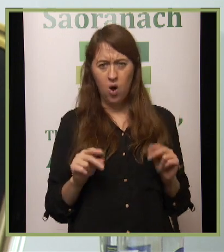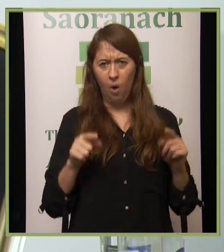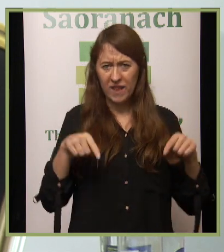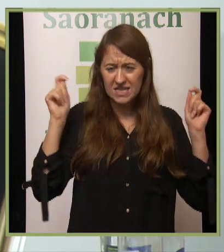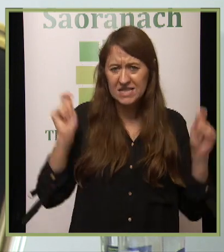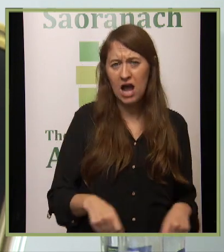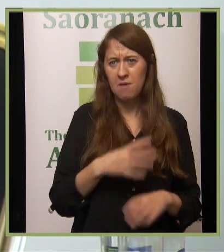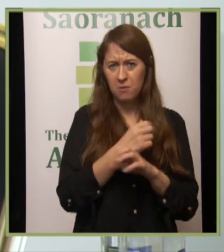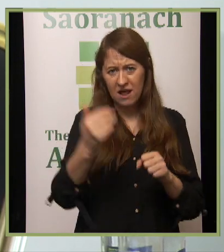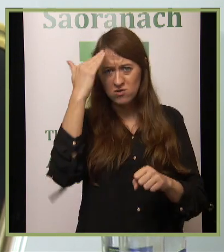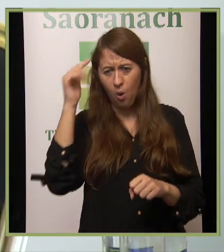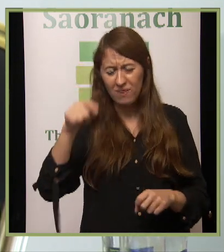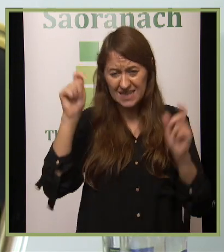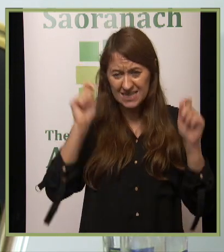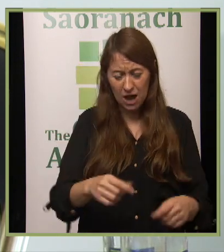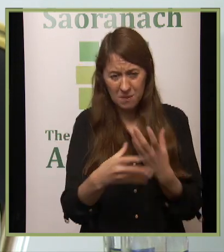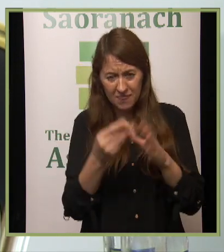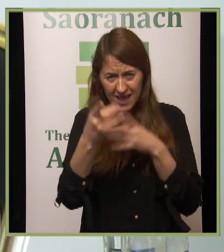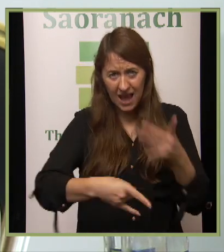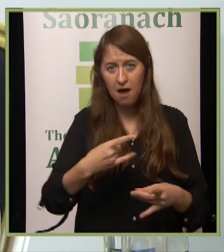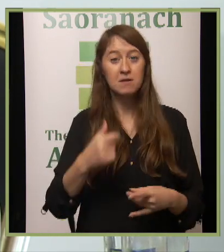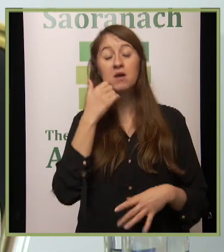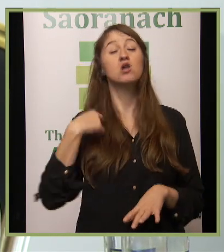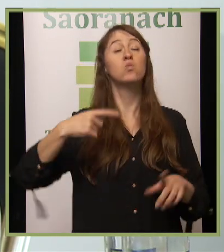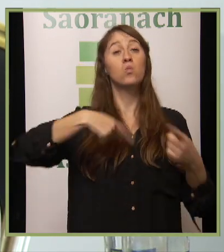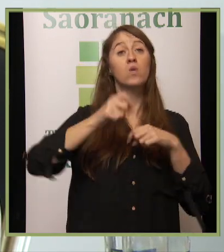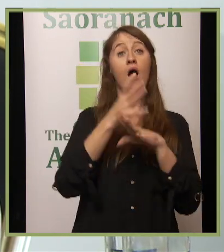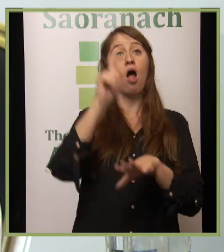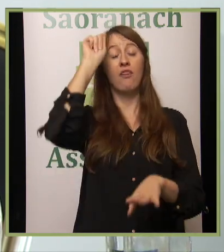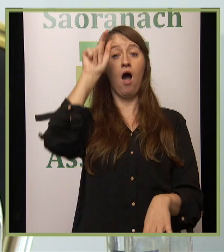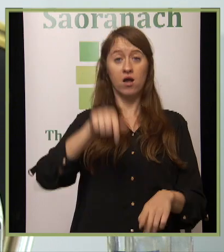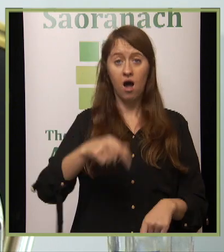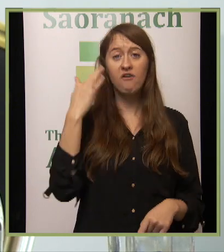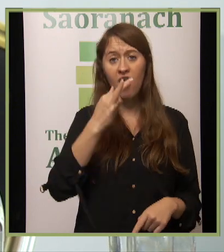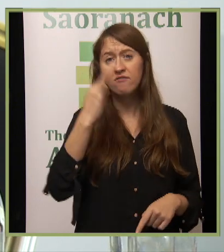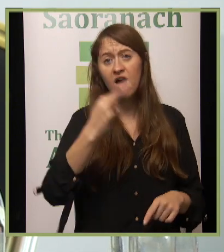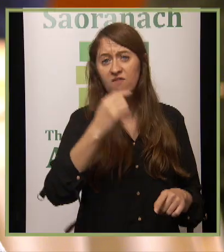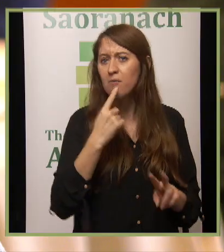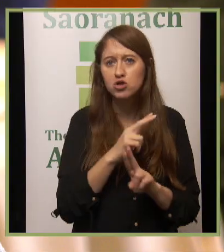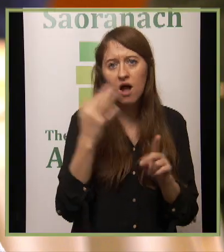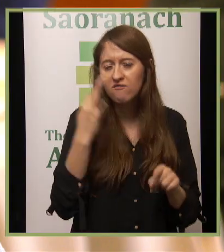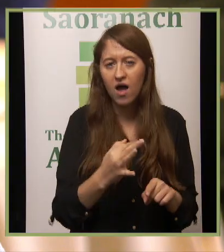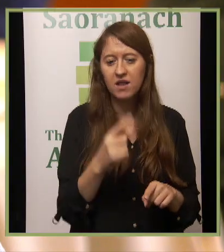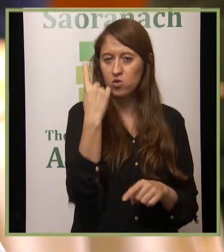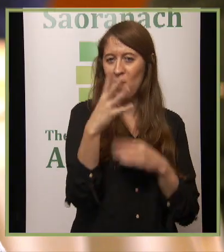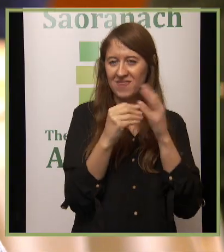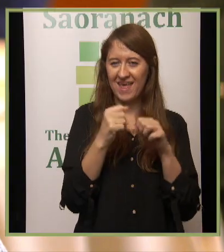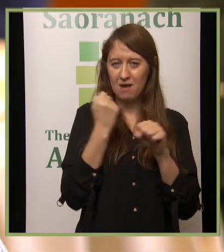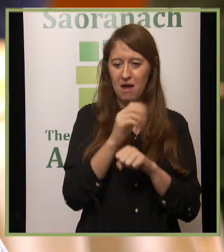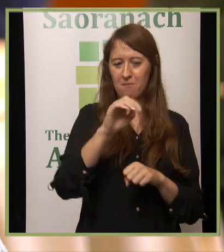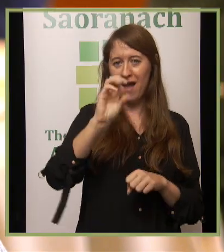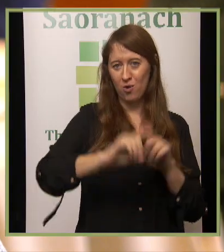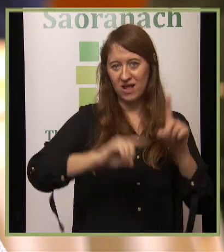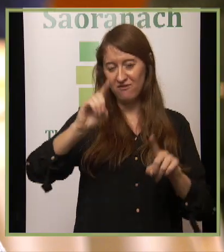not know this was in such a bad state? And that's the first learning to come across when you look at biodiversity. Not everyone's going to be